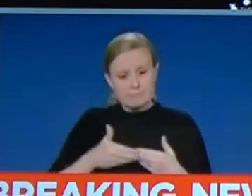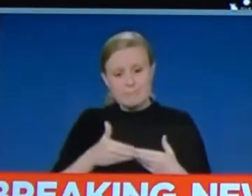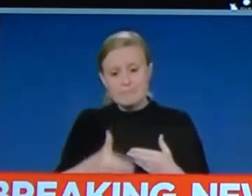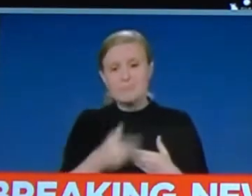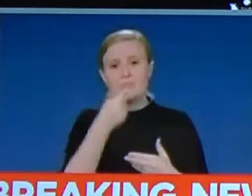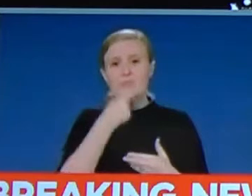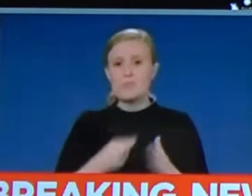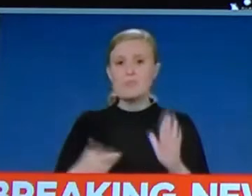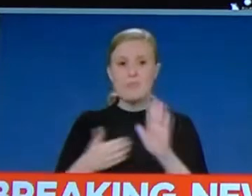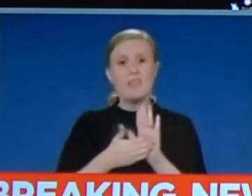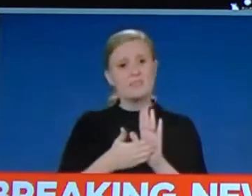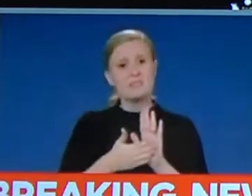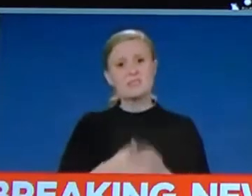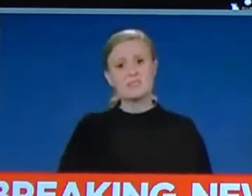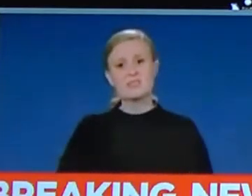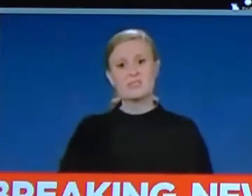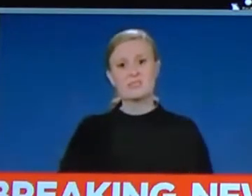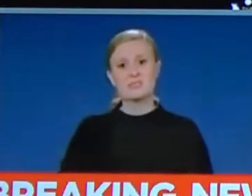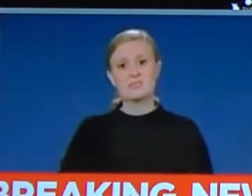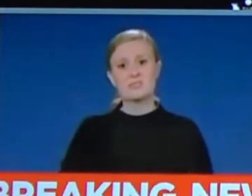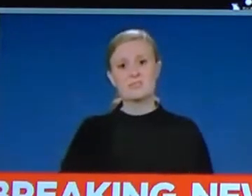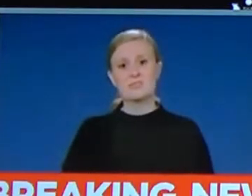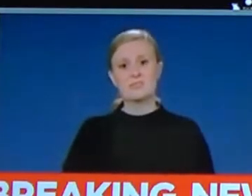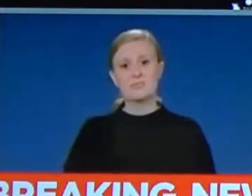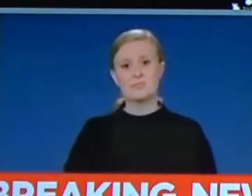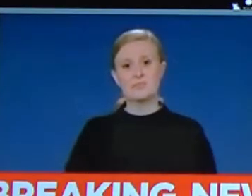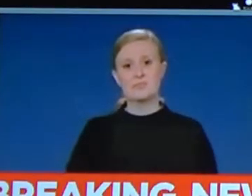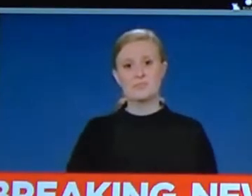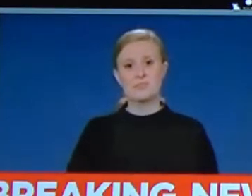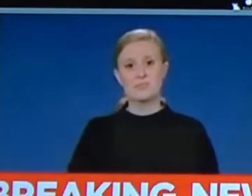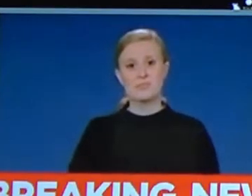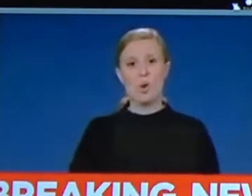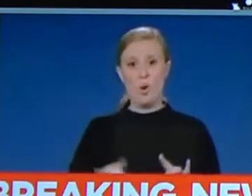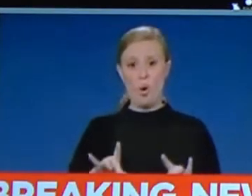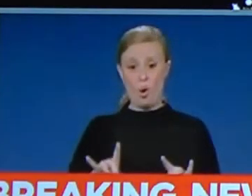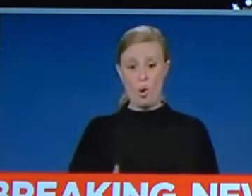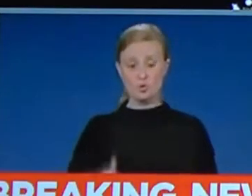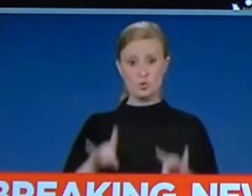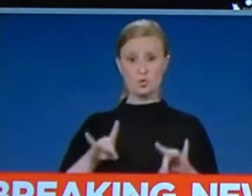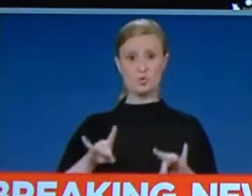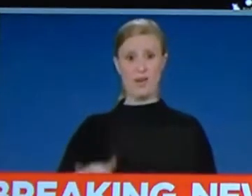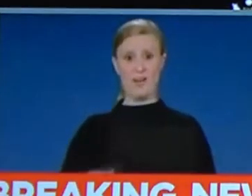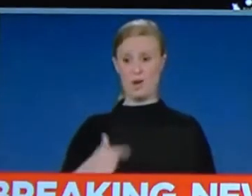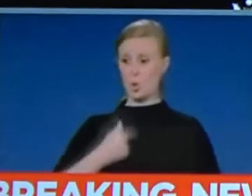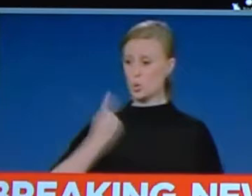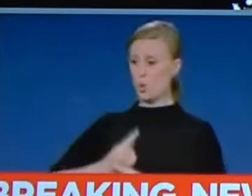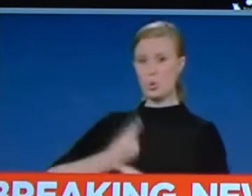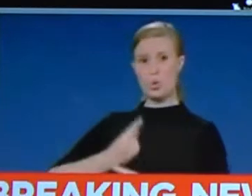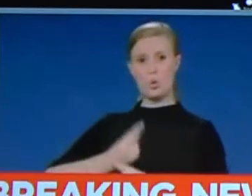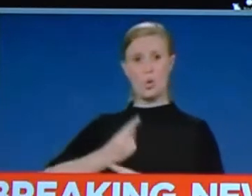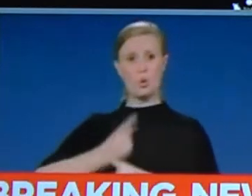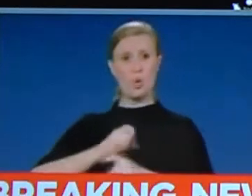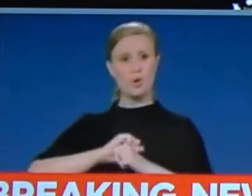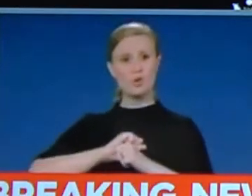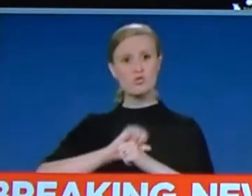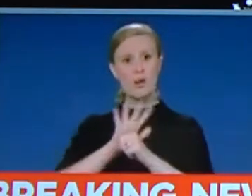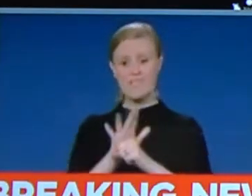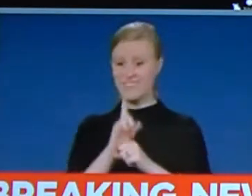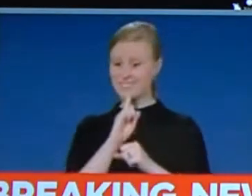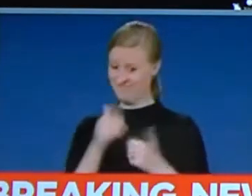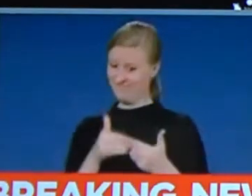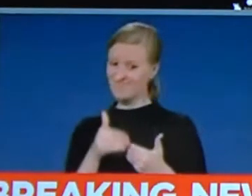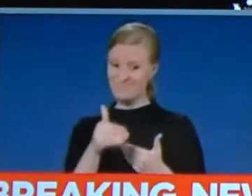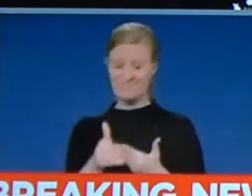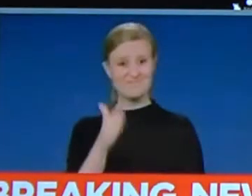only, countries that have been talking about the coronavirus pandemic as being one that we are going to have to live with for at least the next